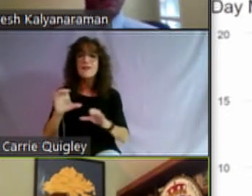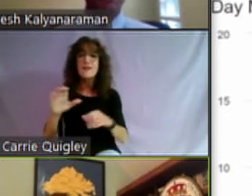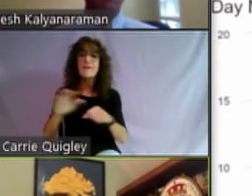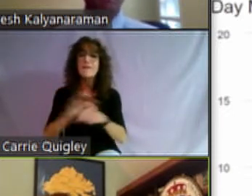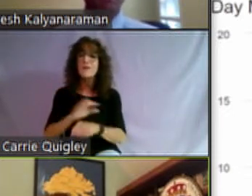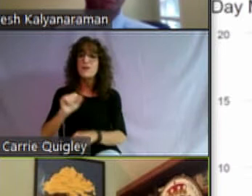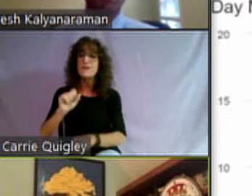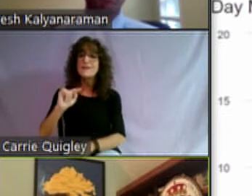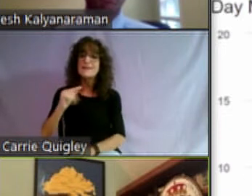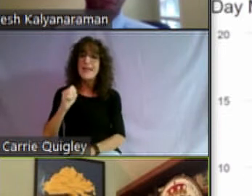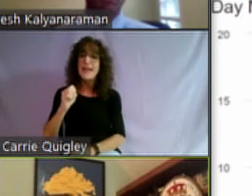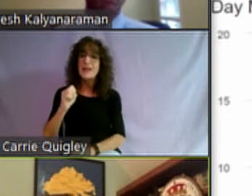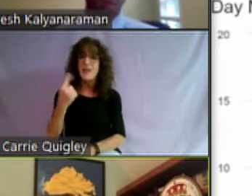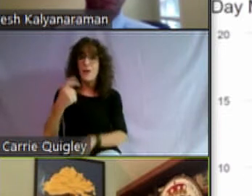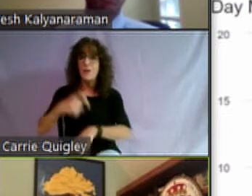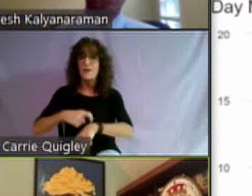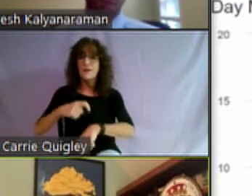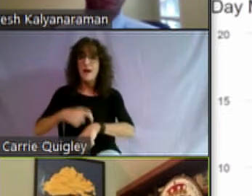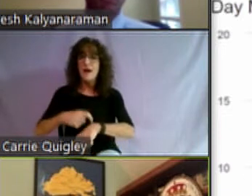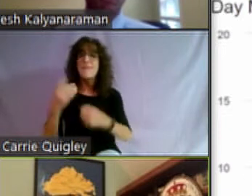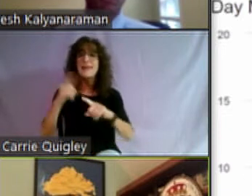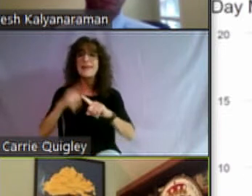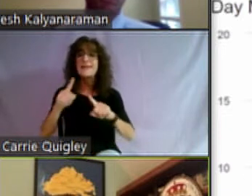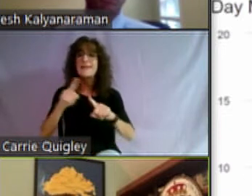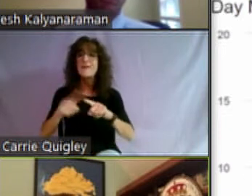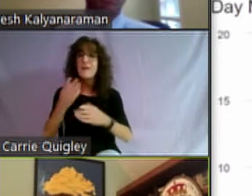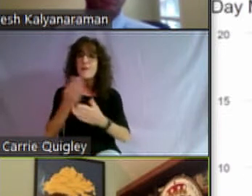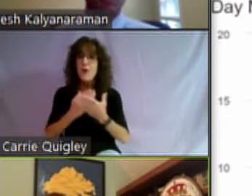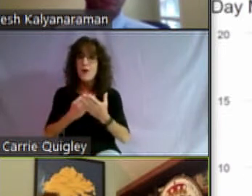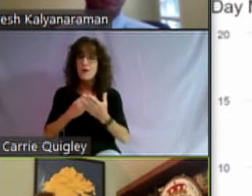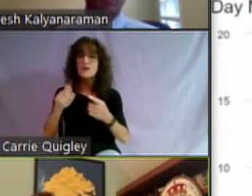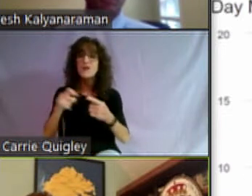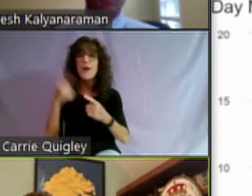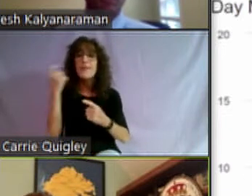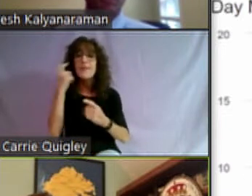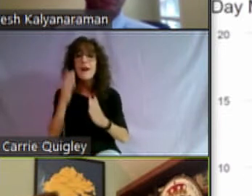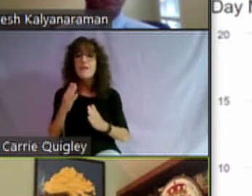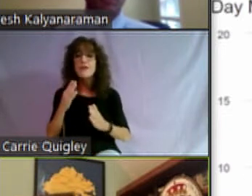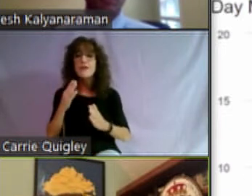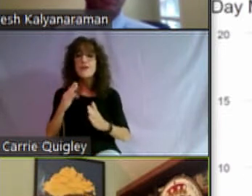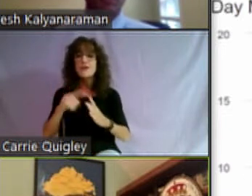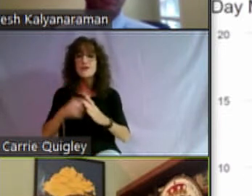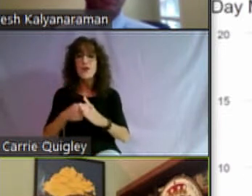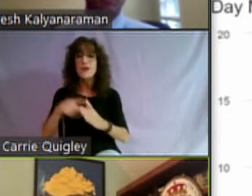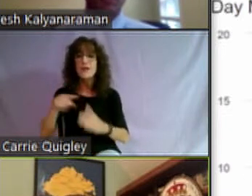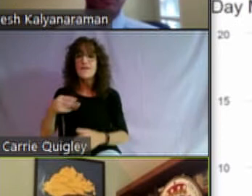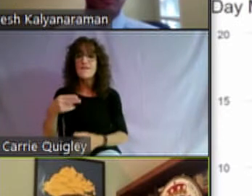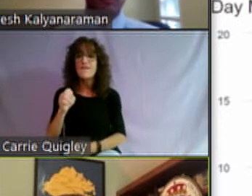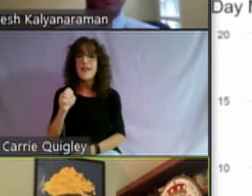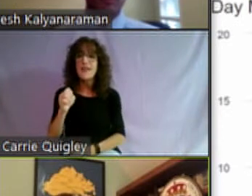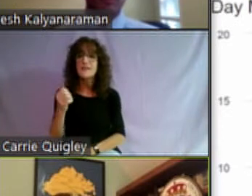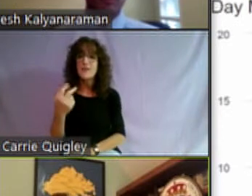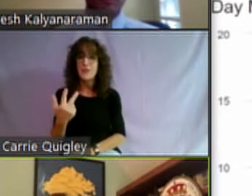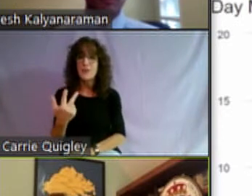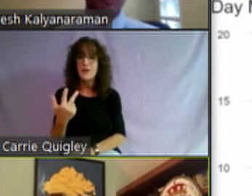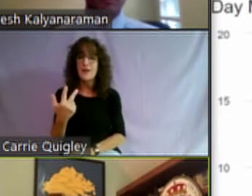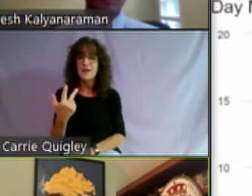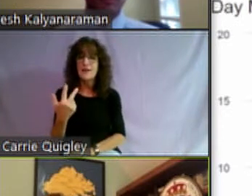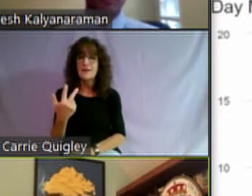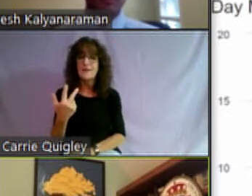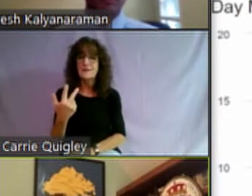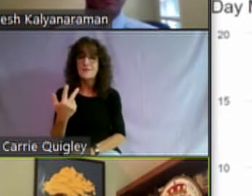are lots of different parts to it. And so when the governor started into phase 3, he simply said